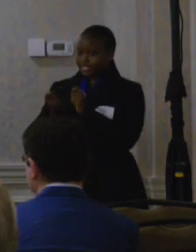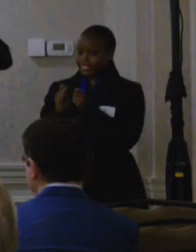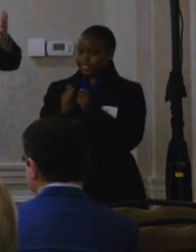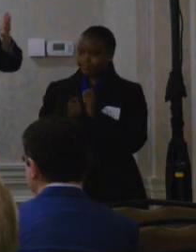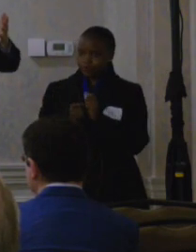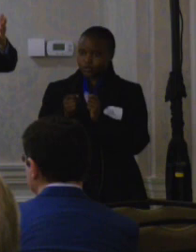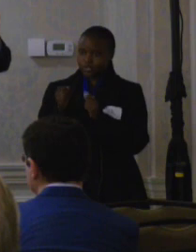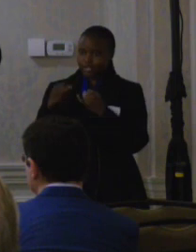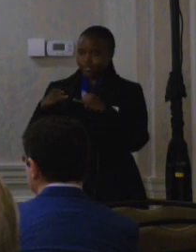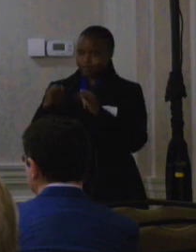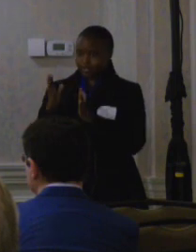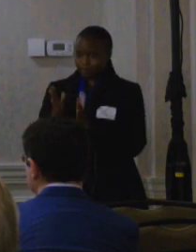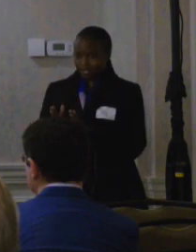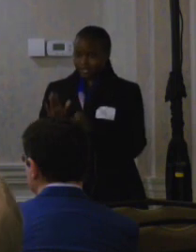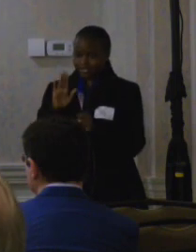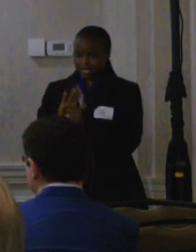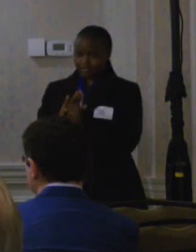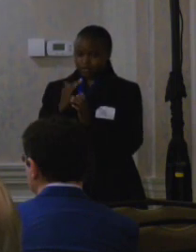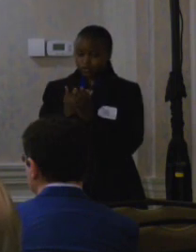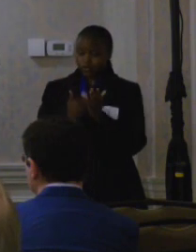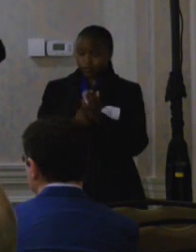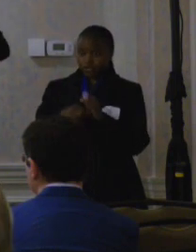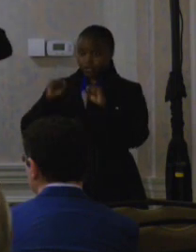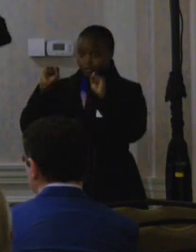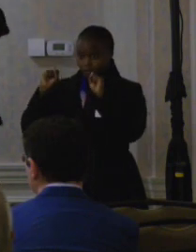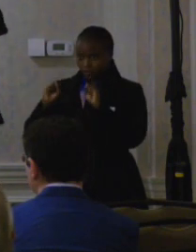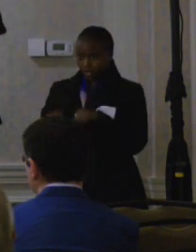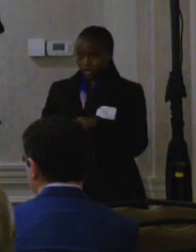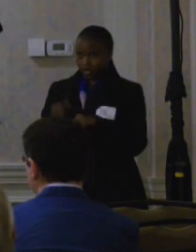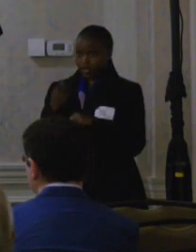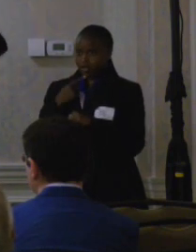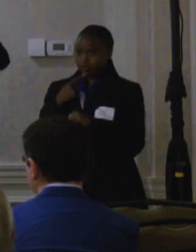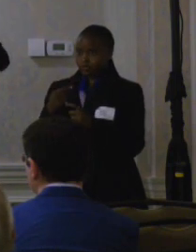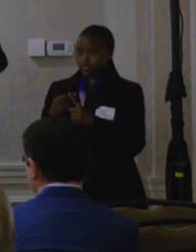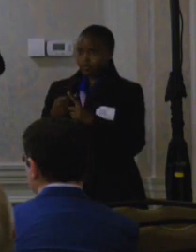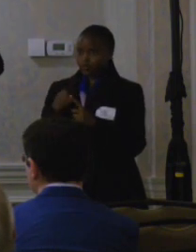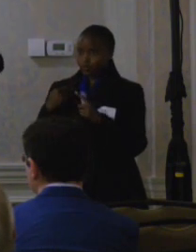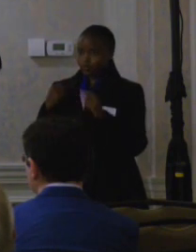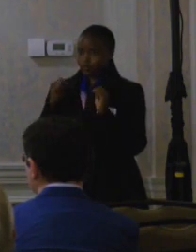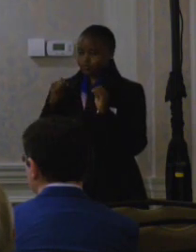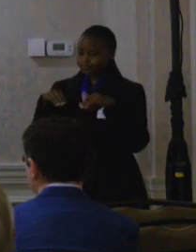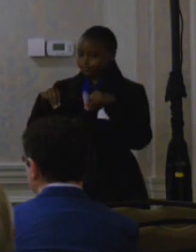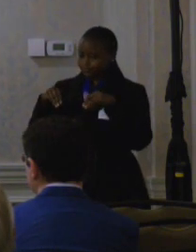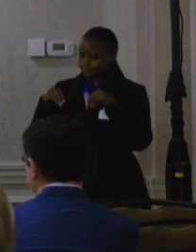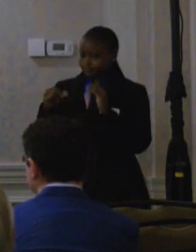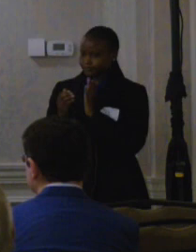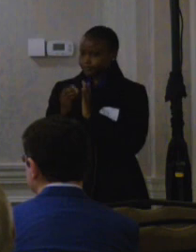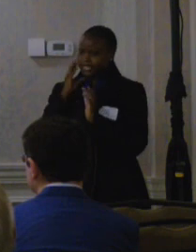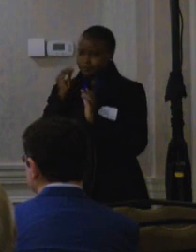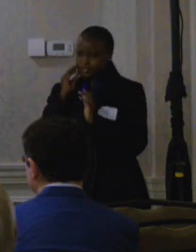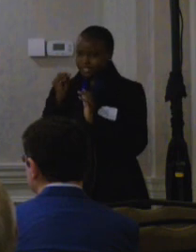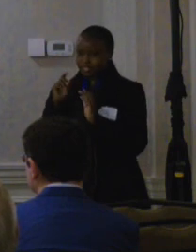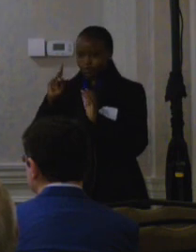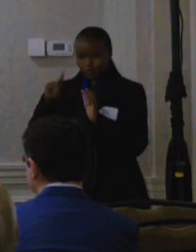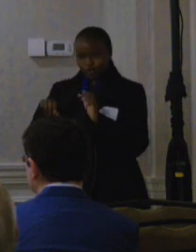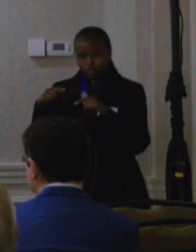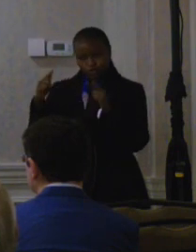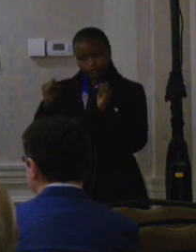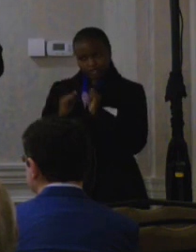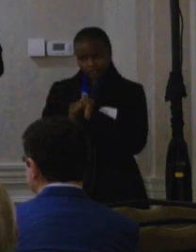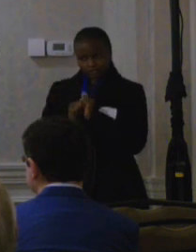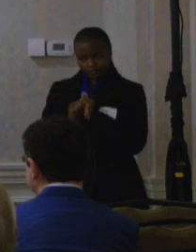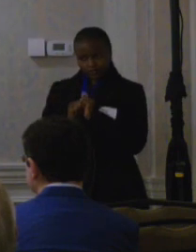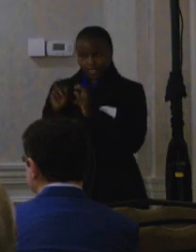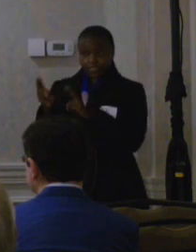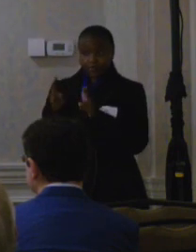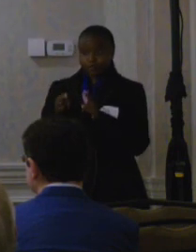as many of these programs as we could, and we said, from your qualitative experience, what made this effective? And the most common